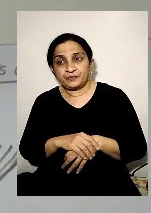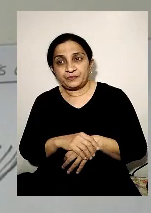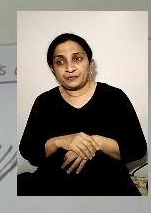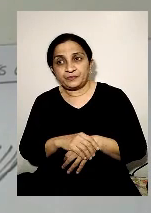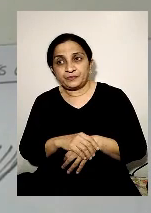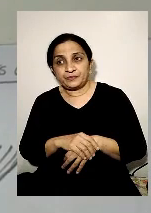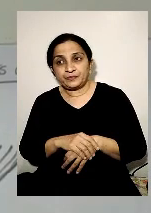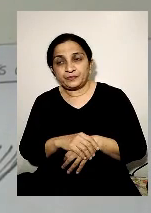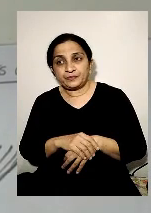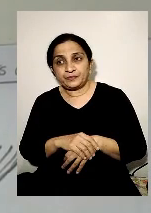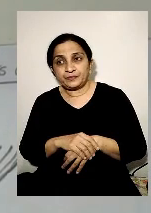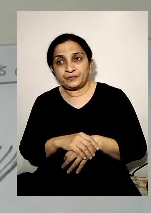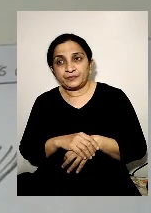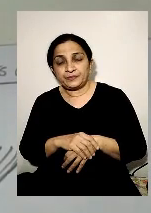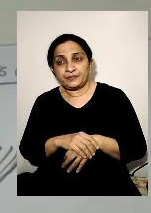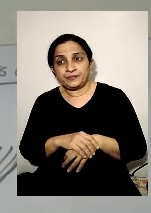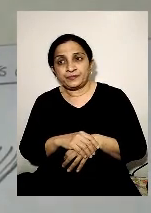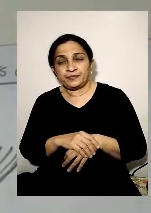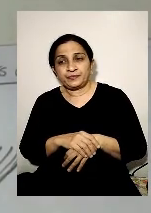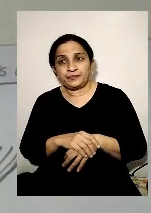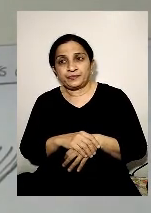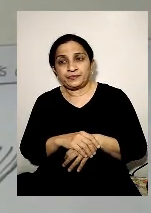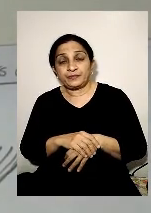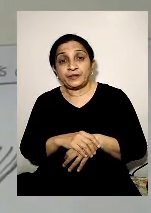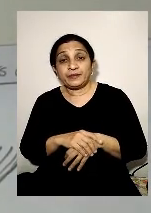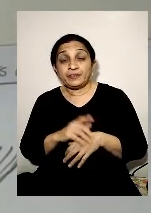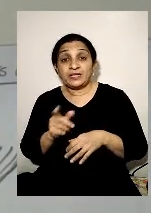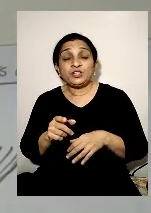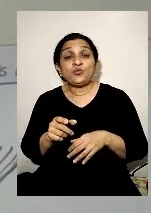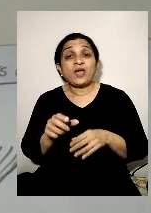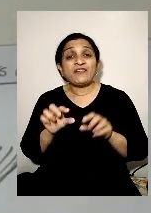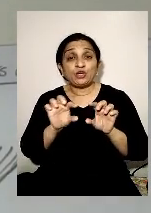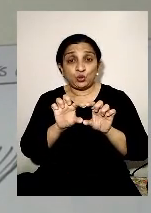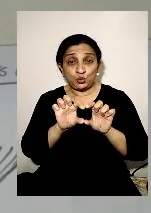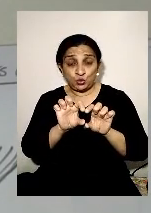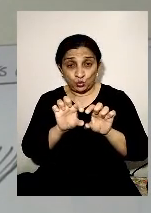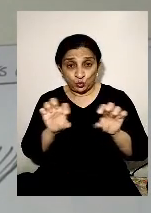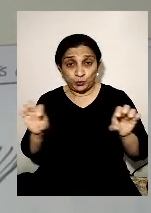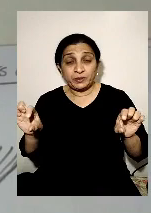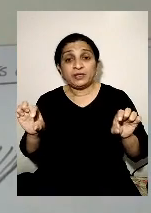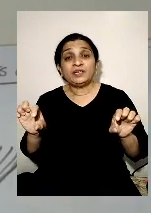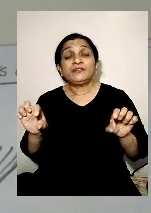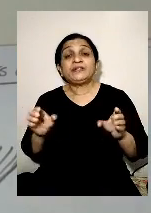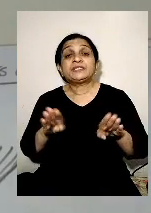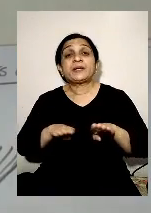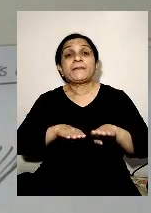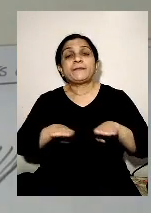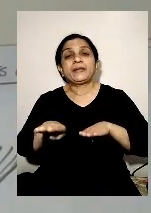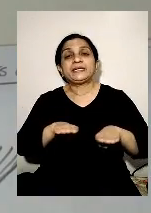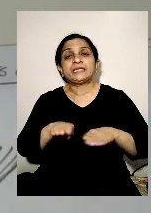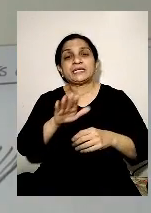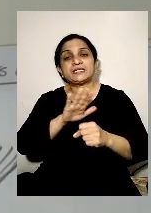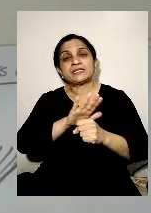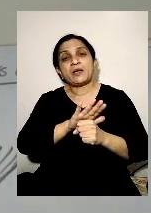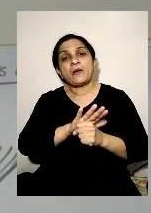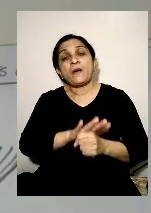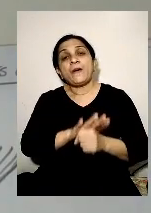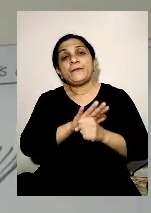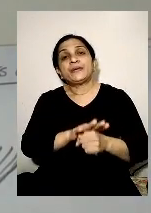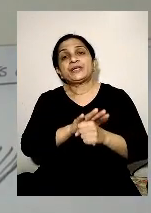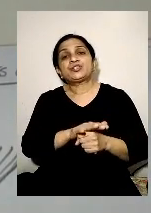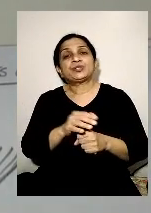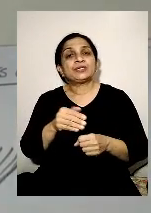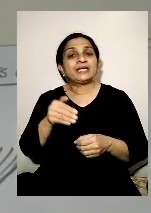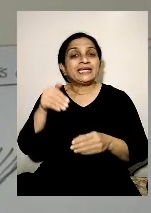this tube which maintains the pressure in the ear okay this called as the